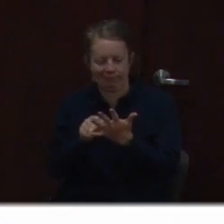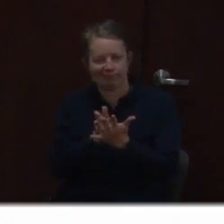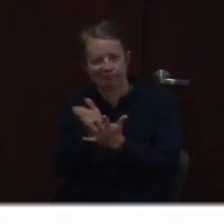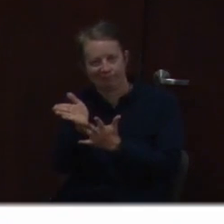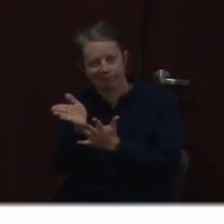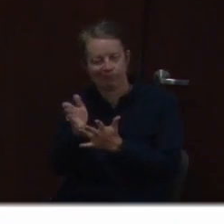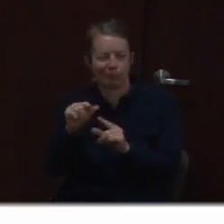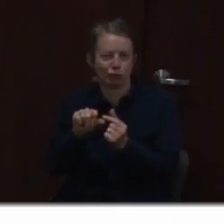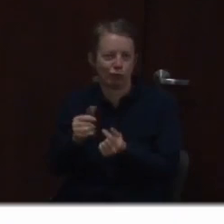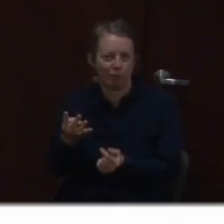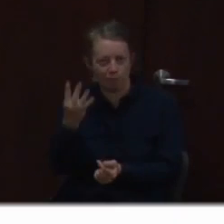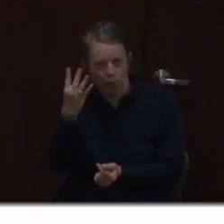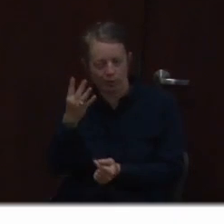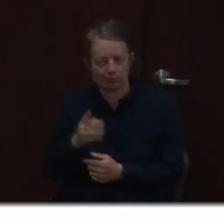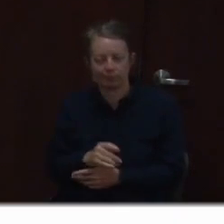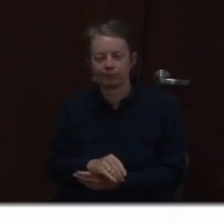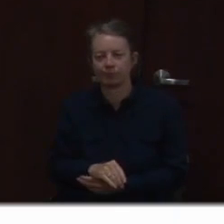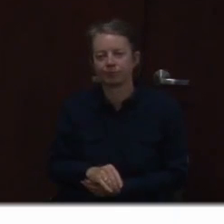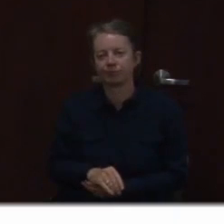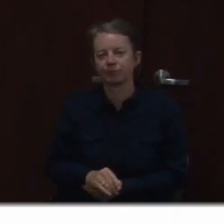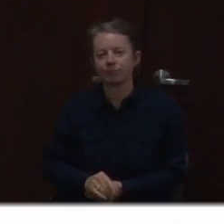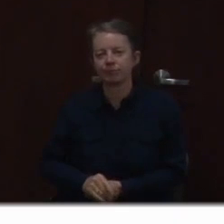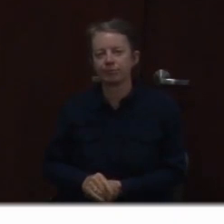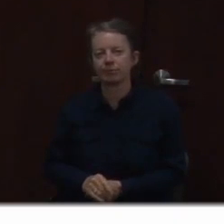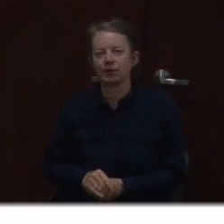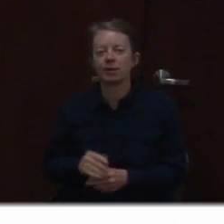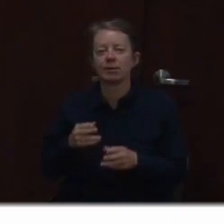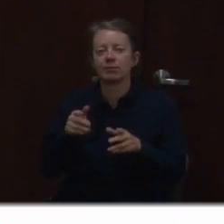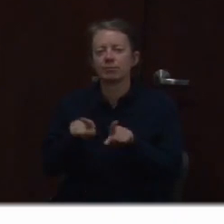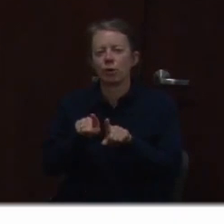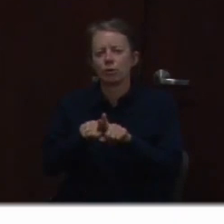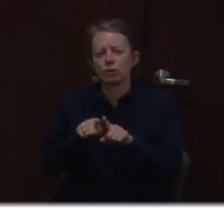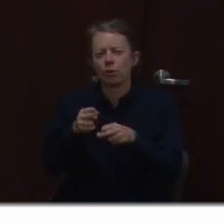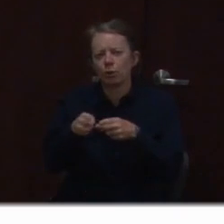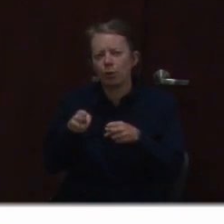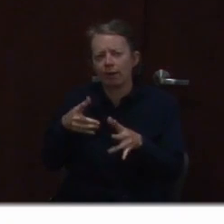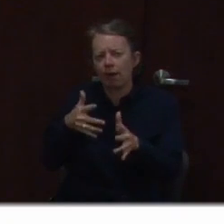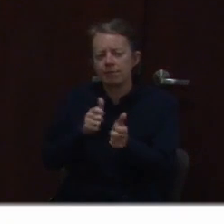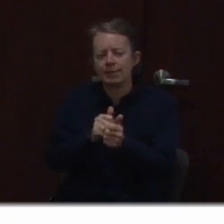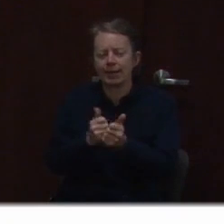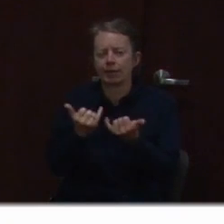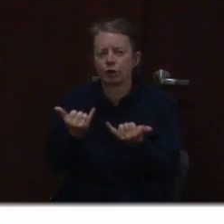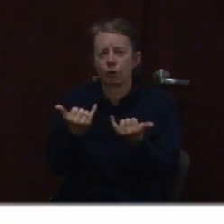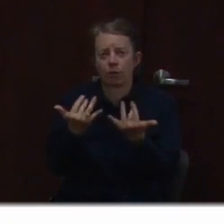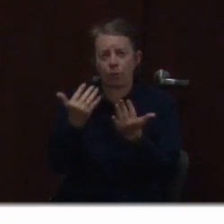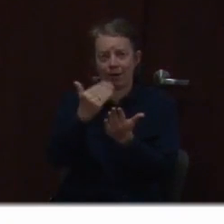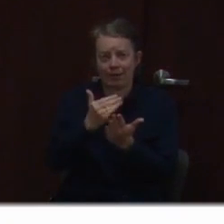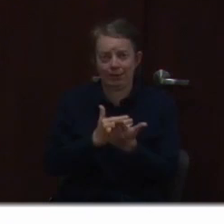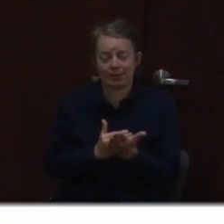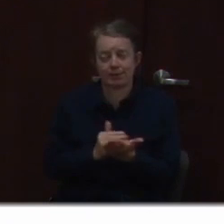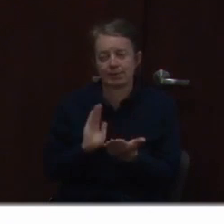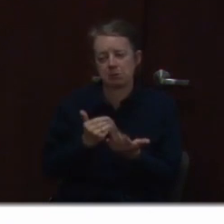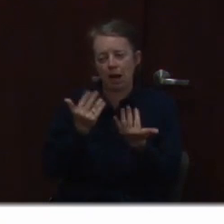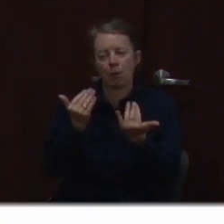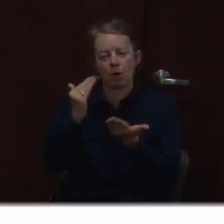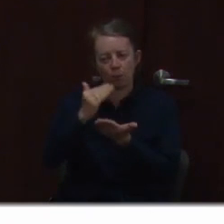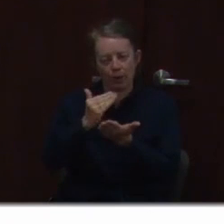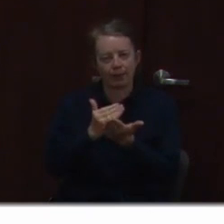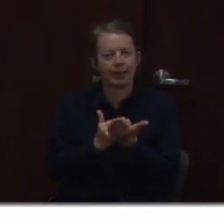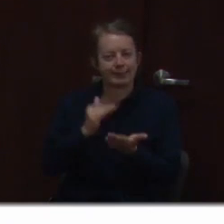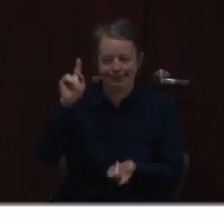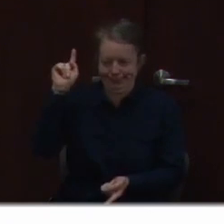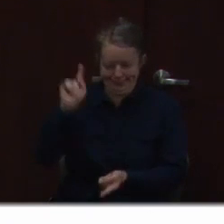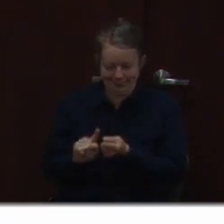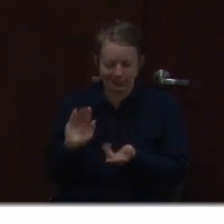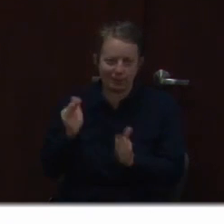eligible. I just wanted to give you a quick update too on our current wait list. Our wait list is considerably less than what it was